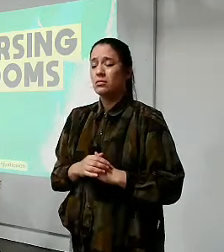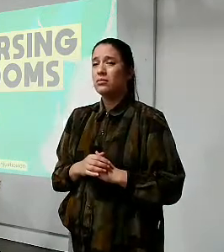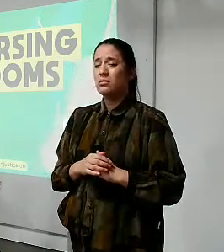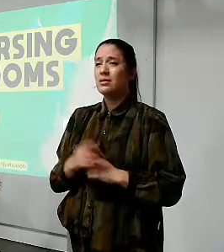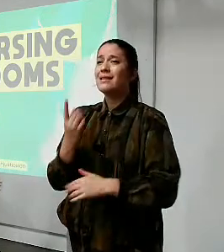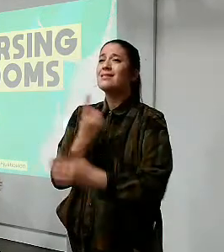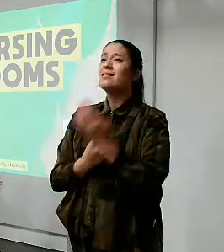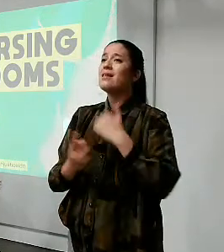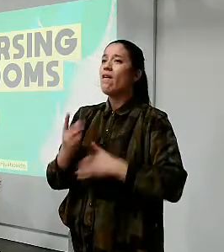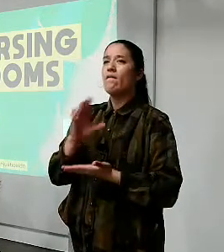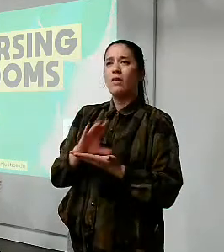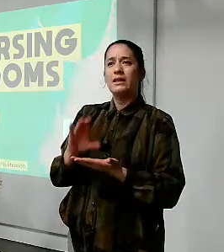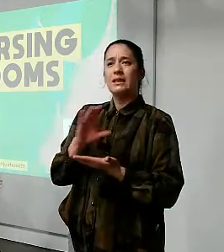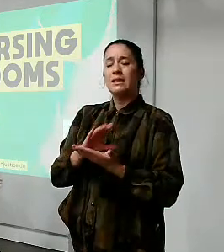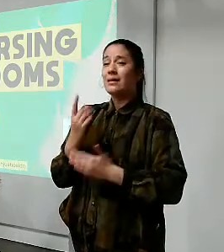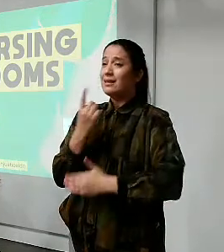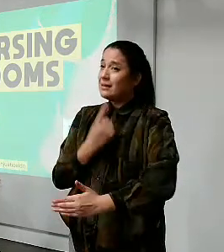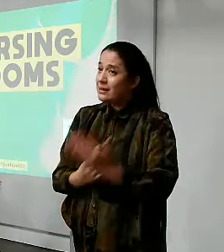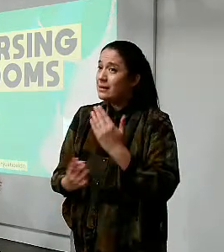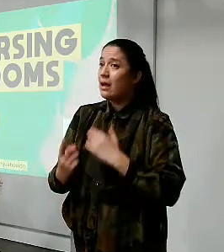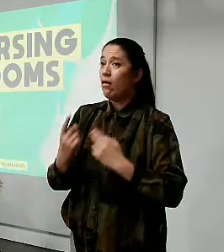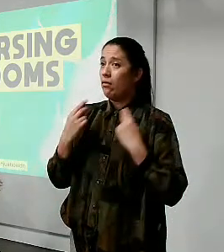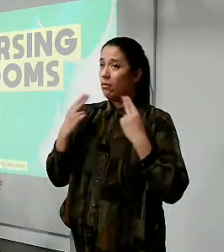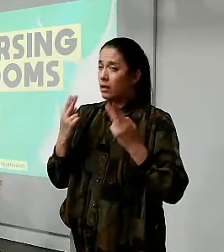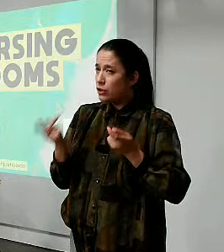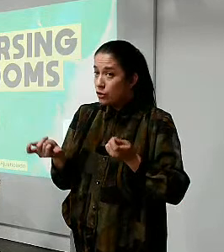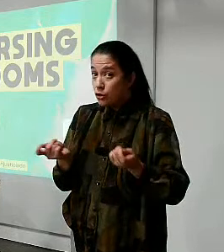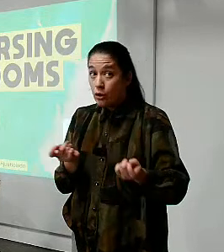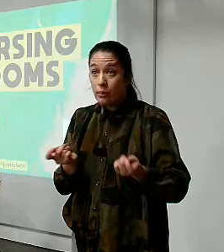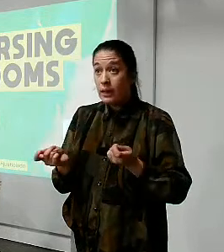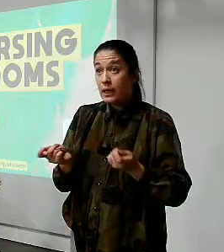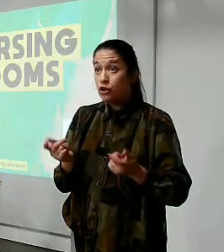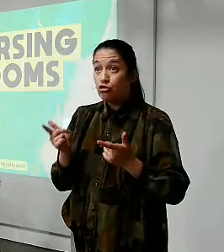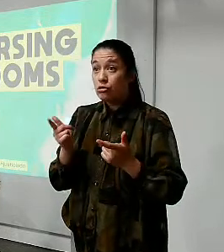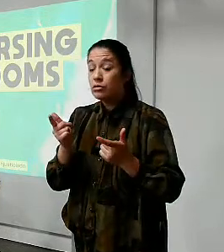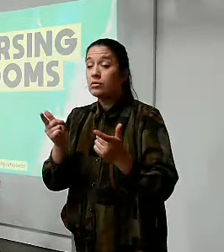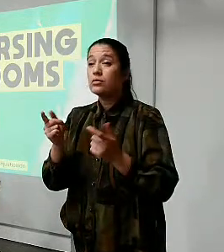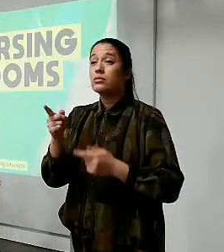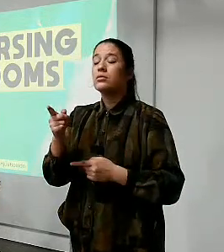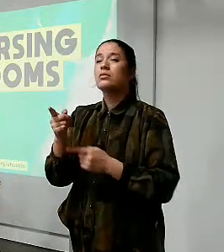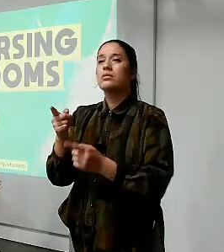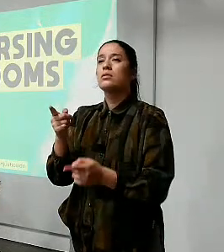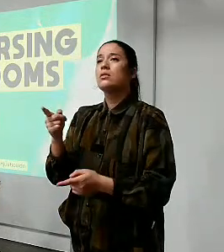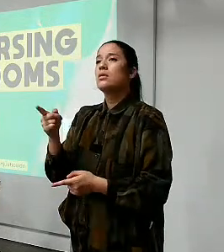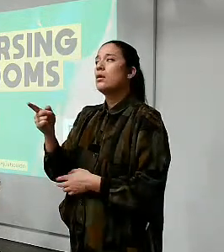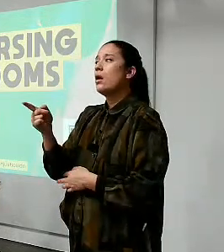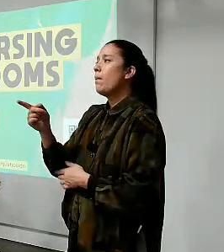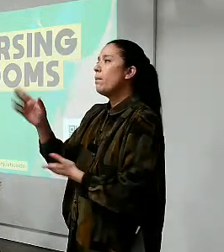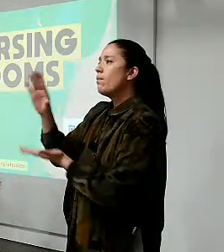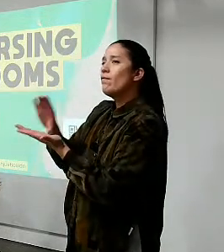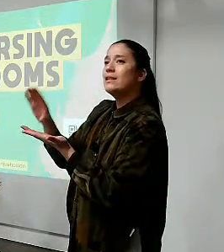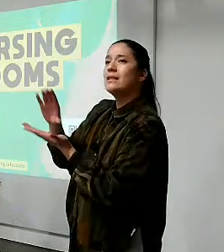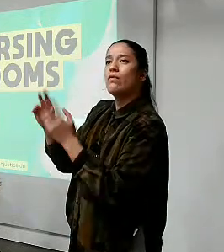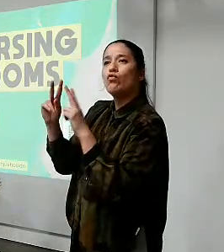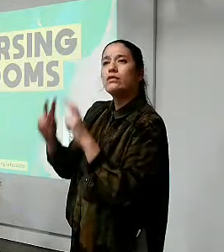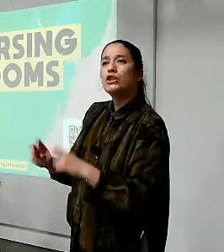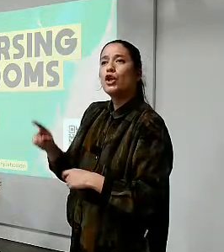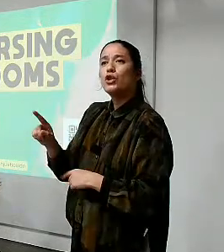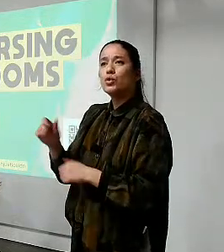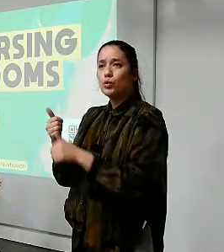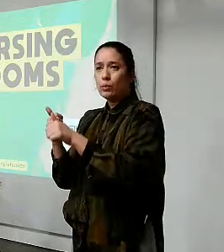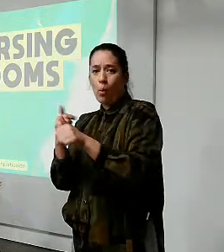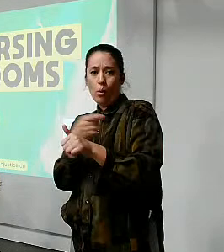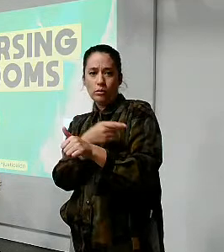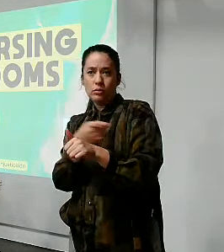self-funding, self-determination, trying to find money to support further research. And part of it was